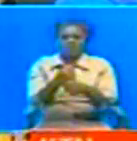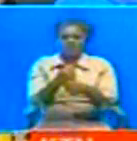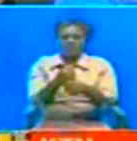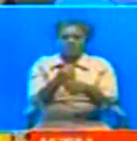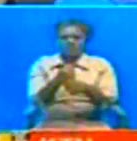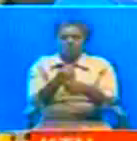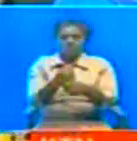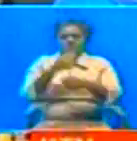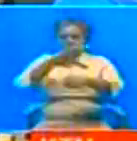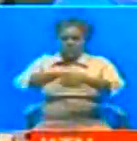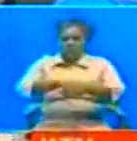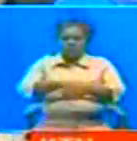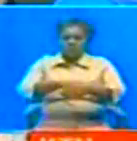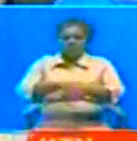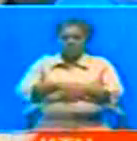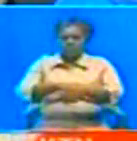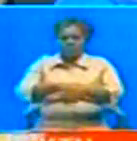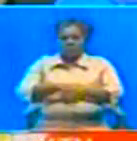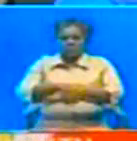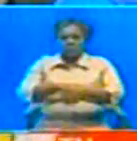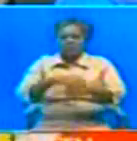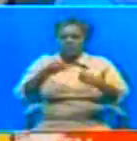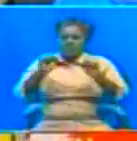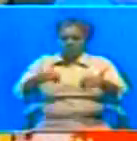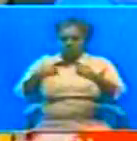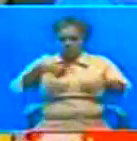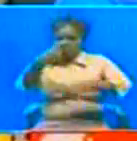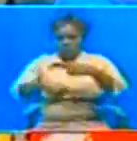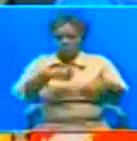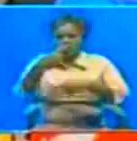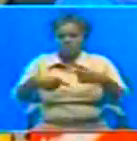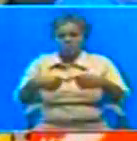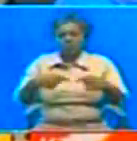to gain from your vast experience so that we can continue